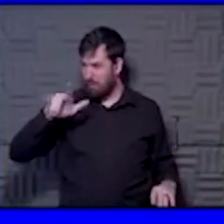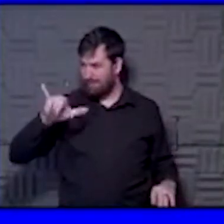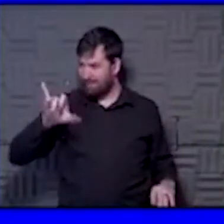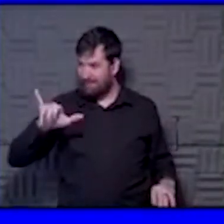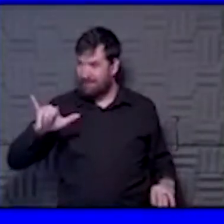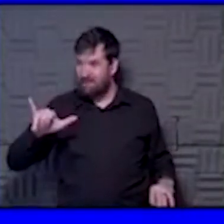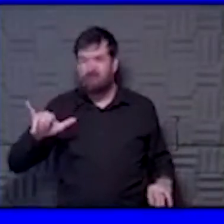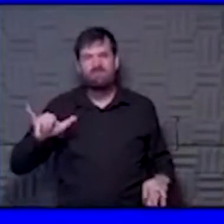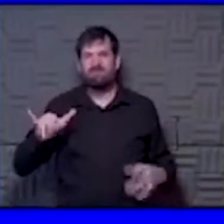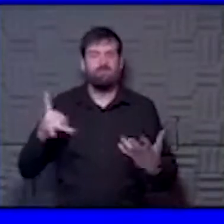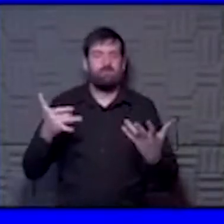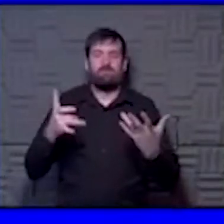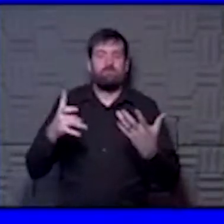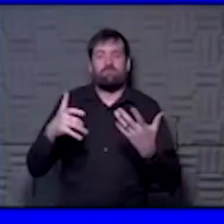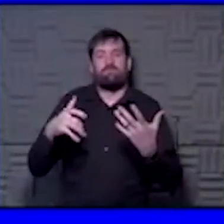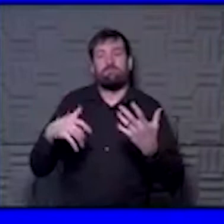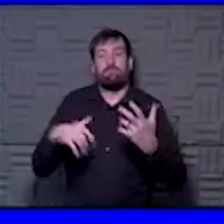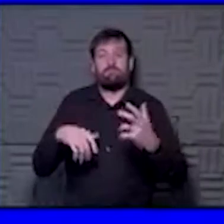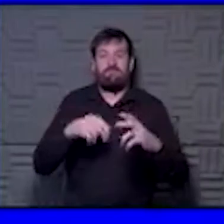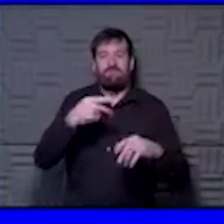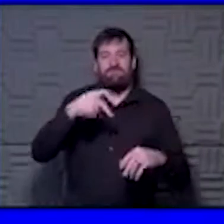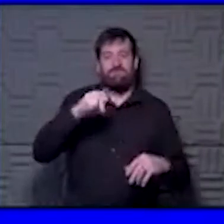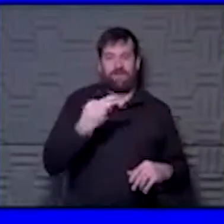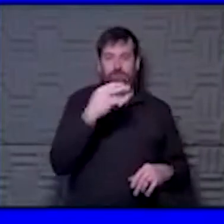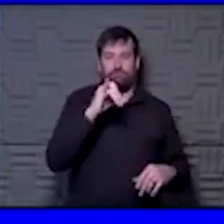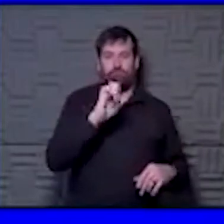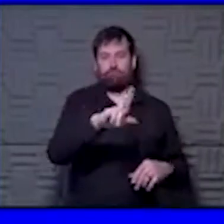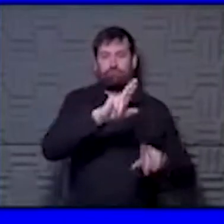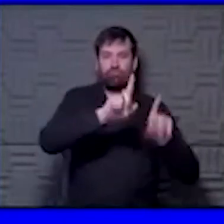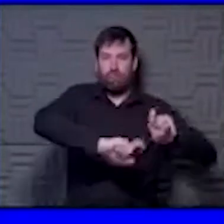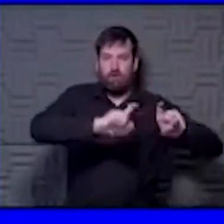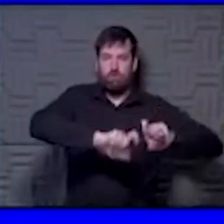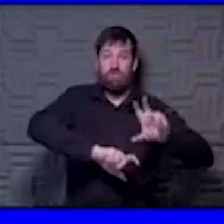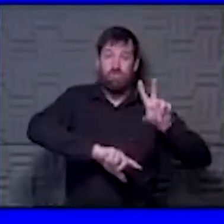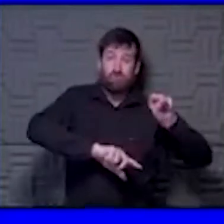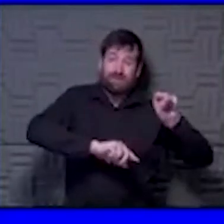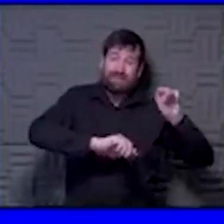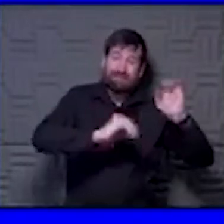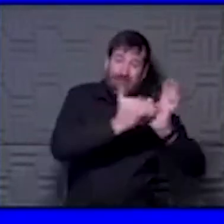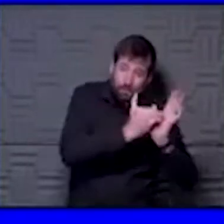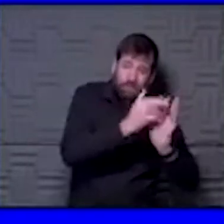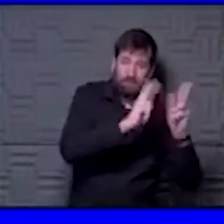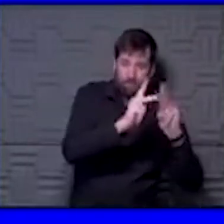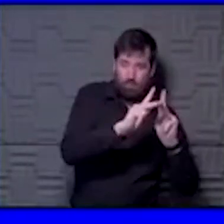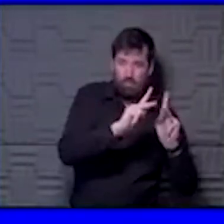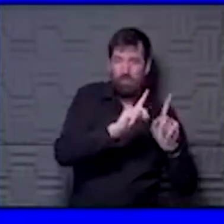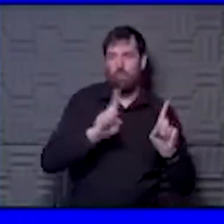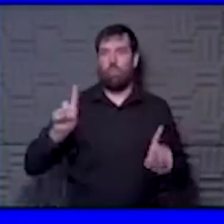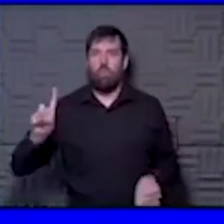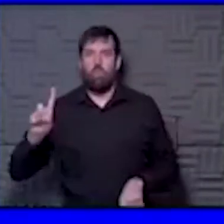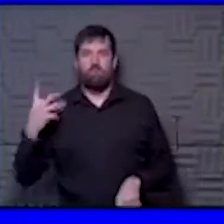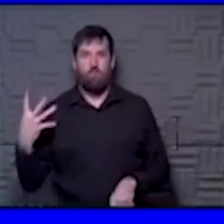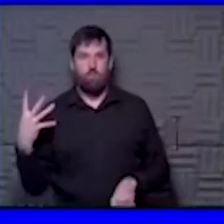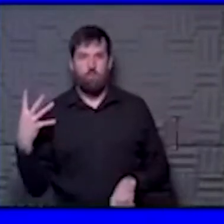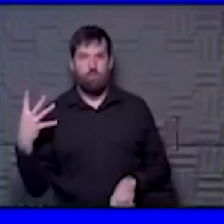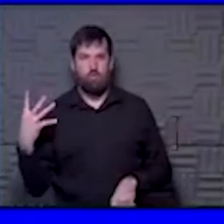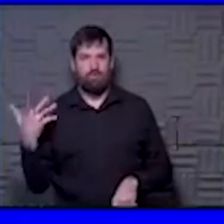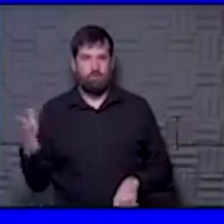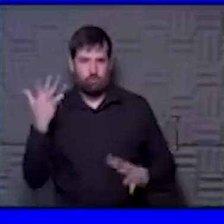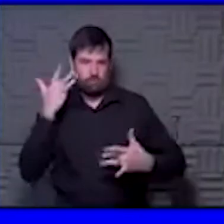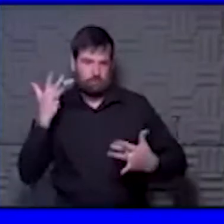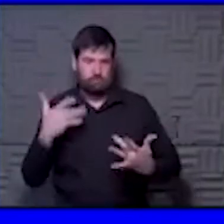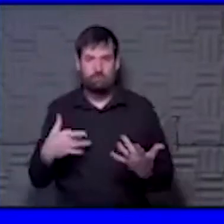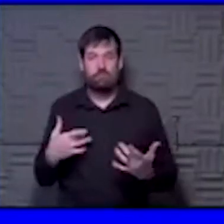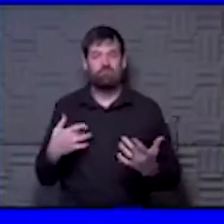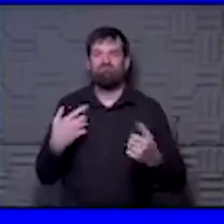that's 30,000 people. So 1 in 4 is extremely high. And again, it's not new technology. They've been looking at